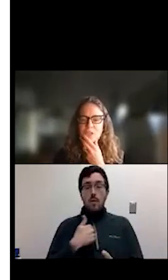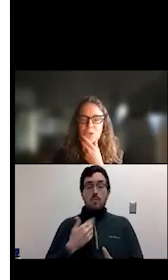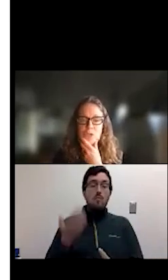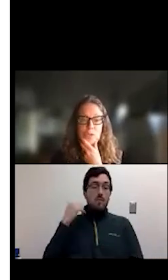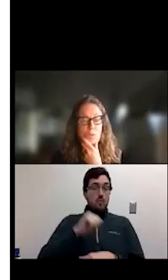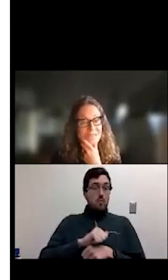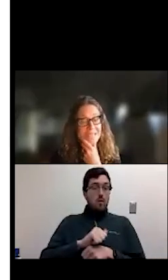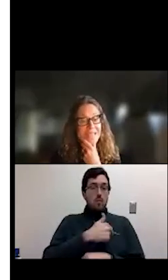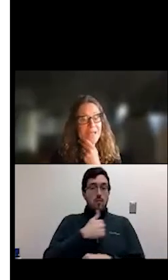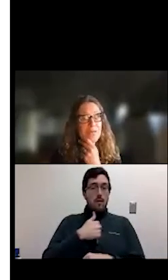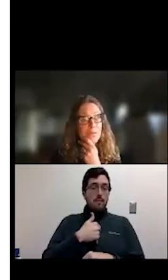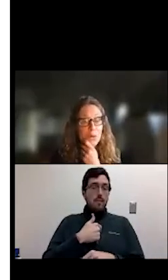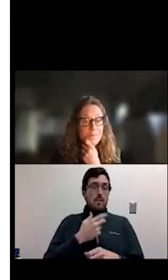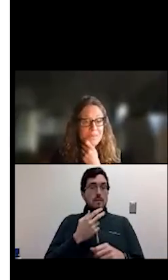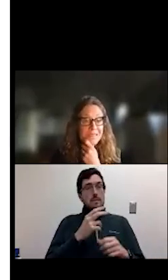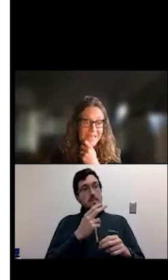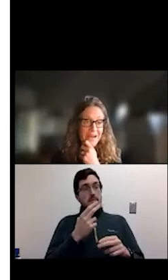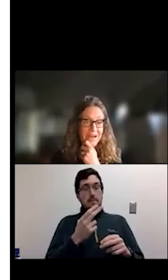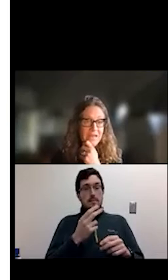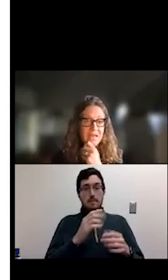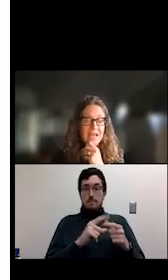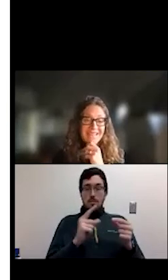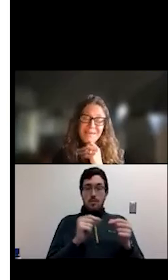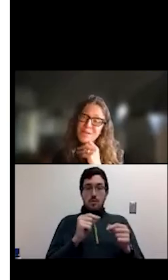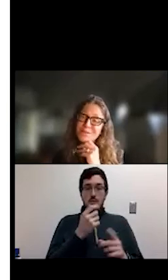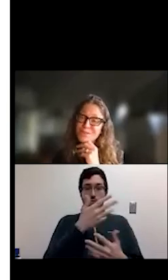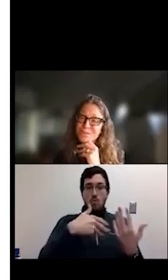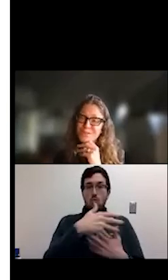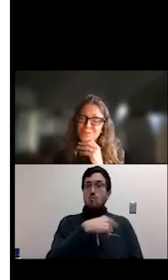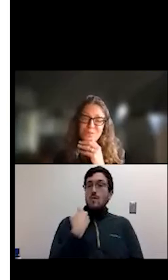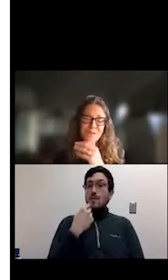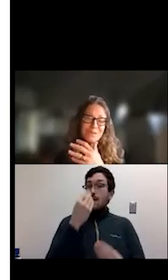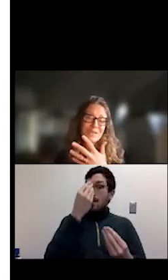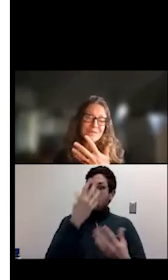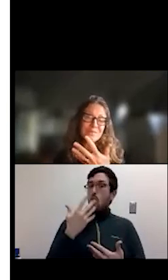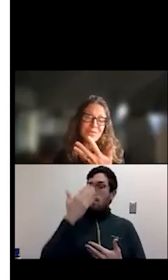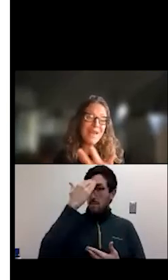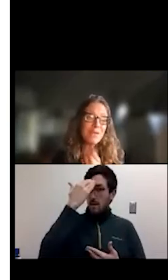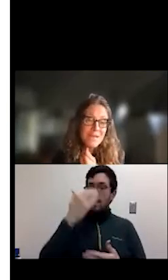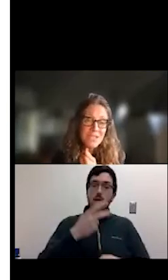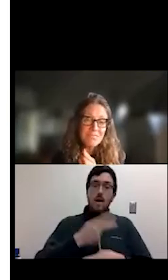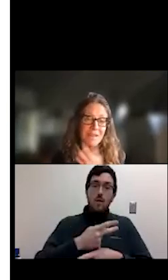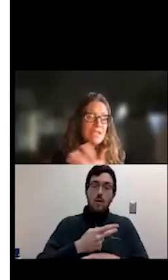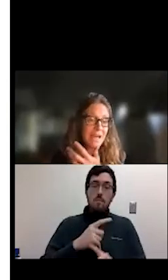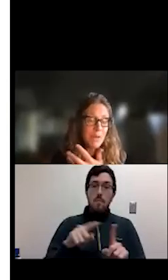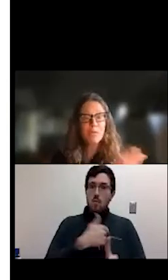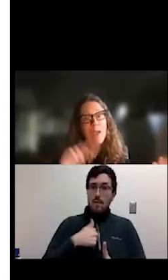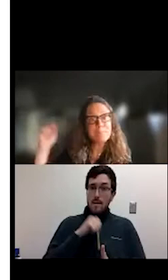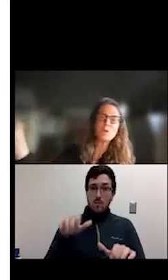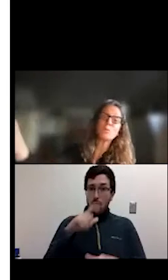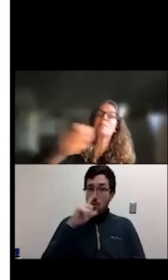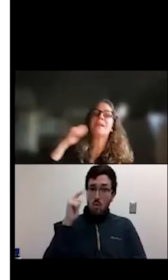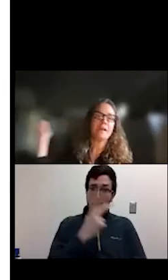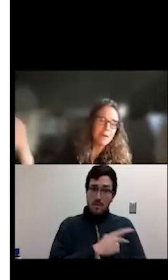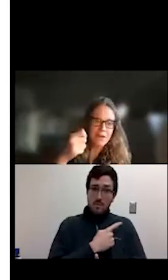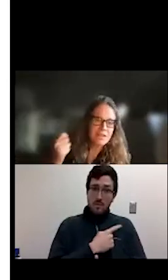also referred to as social risk informed care, is that we don't do this for every patient, every time. We